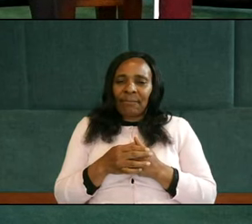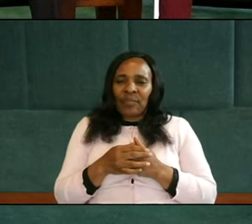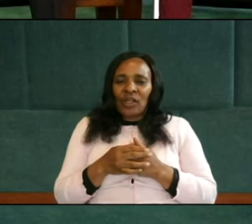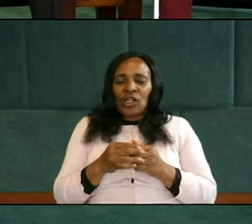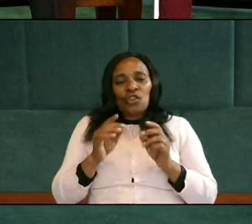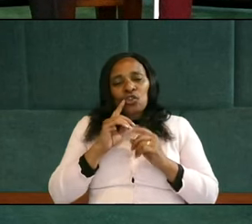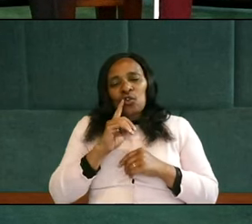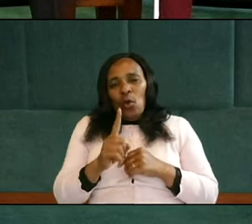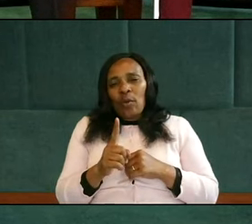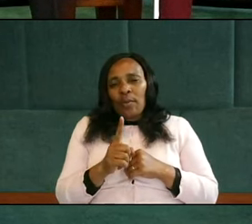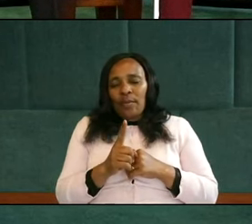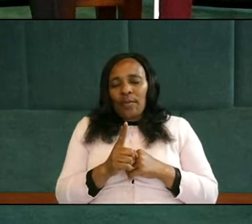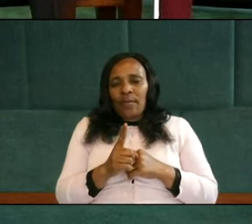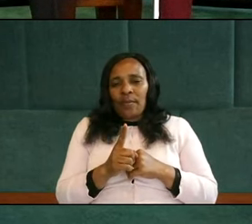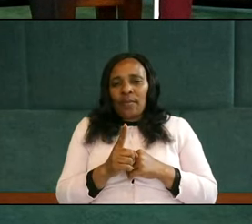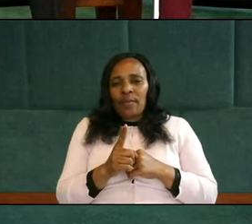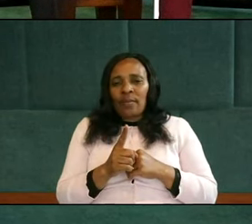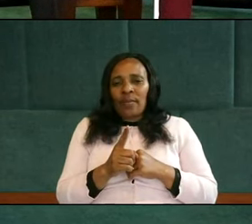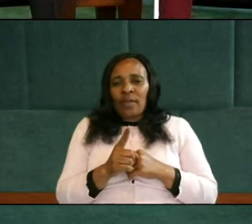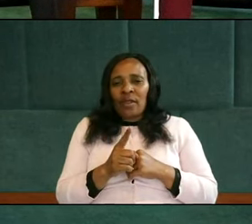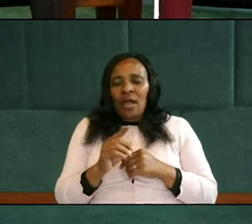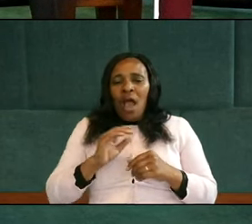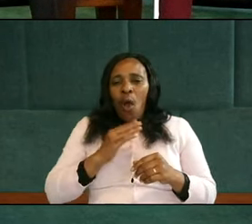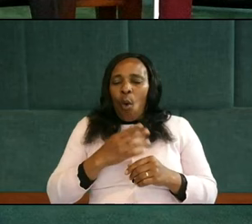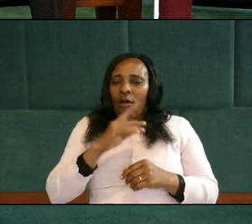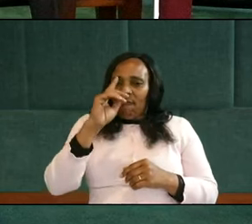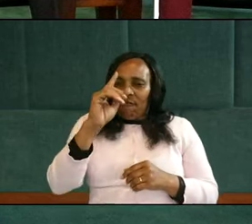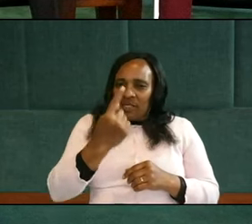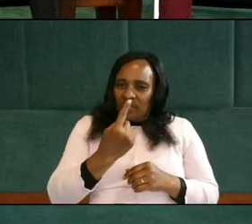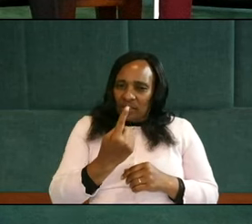Okay, so our first